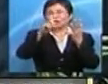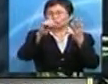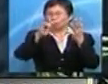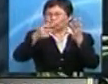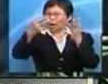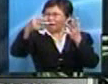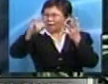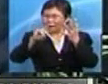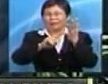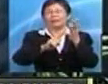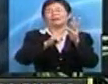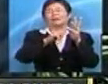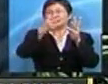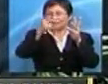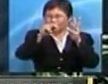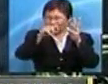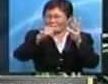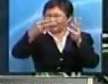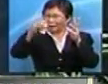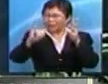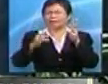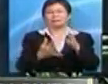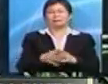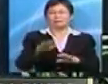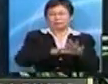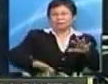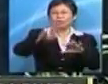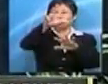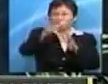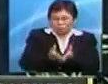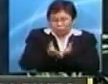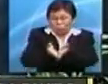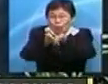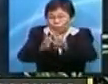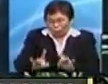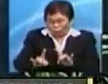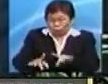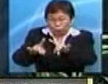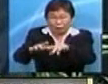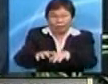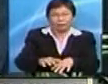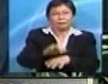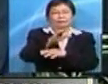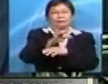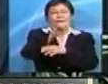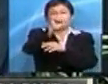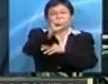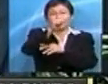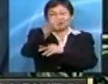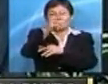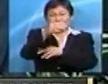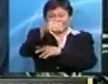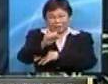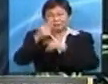Ju, and the Nan Hai Ju. 3 Australian ships, the HMAS Success,